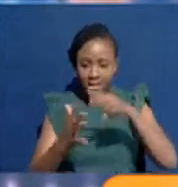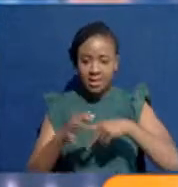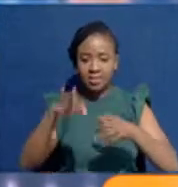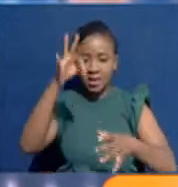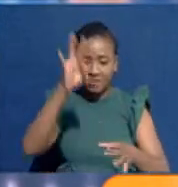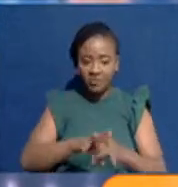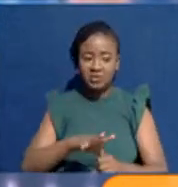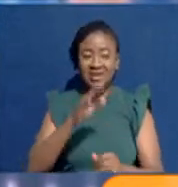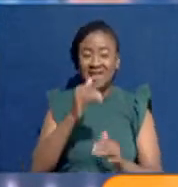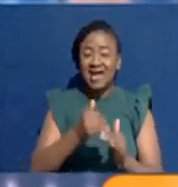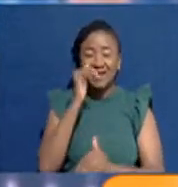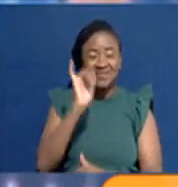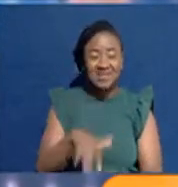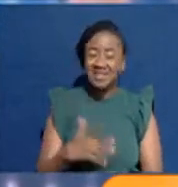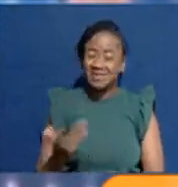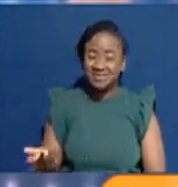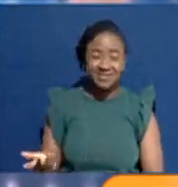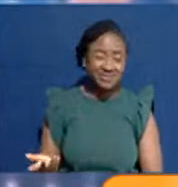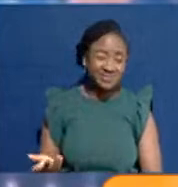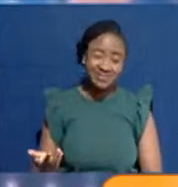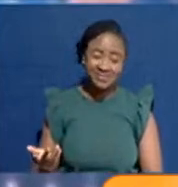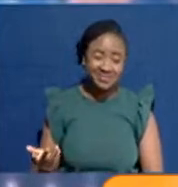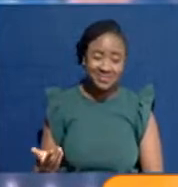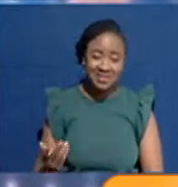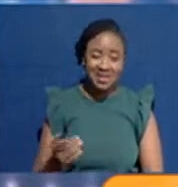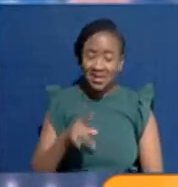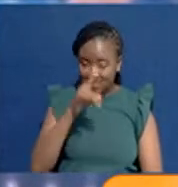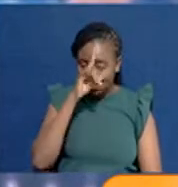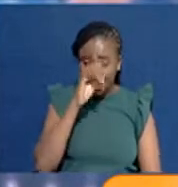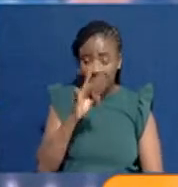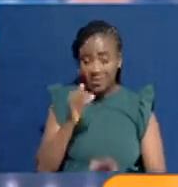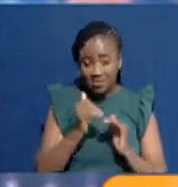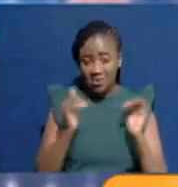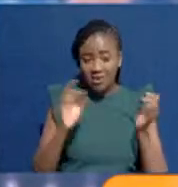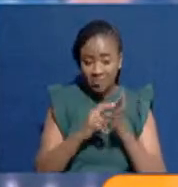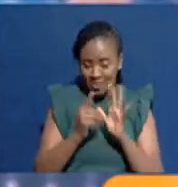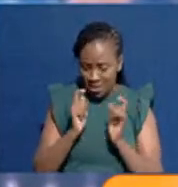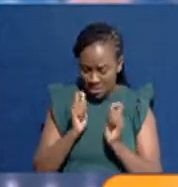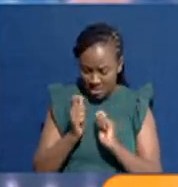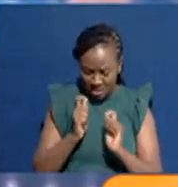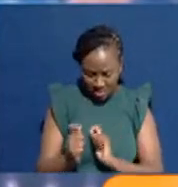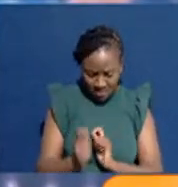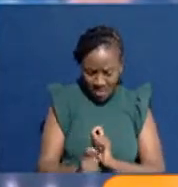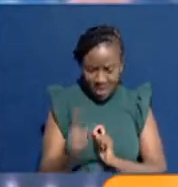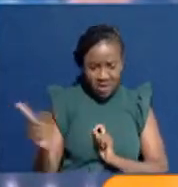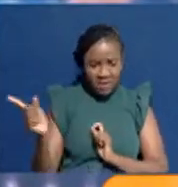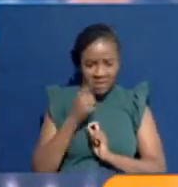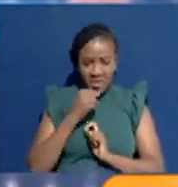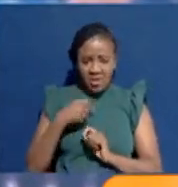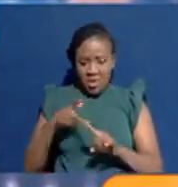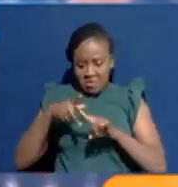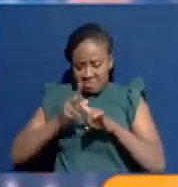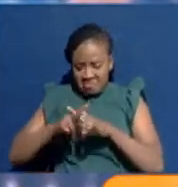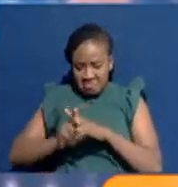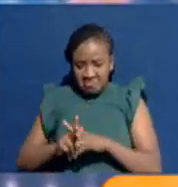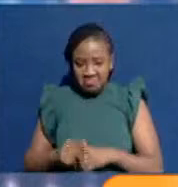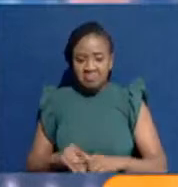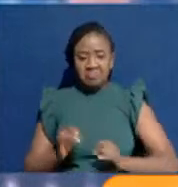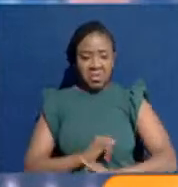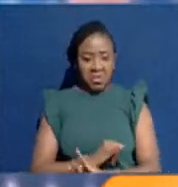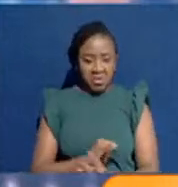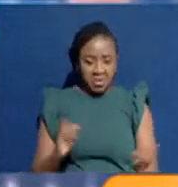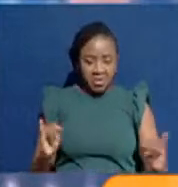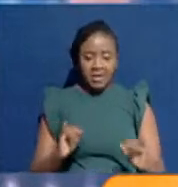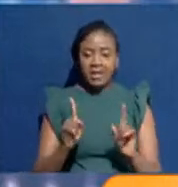that stage, it will be very critical. It will have been amended. Of course, panel meeting will have been done and such. And at that